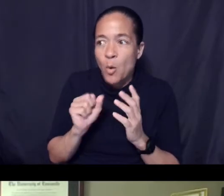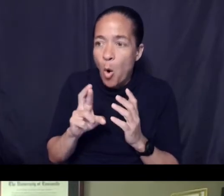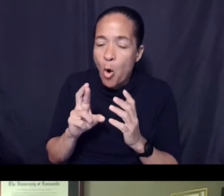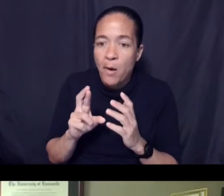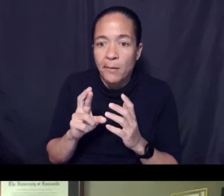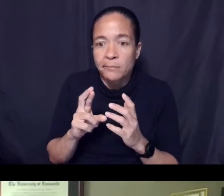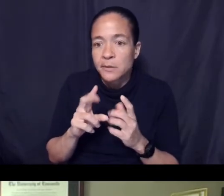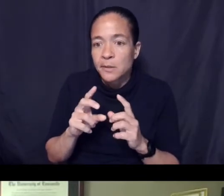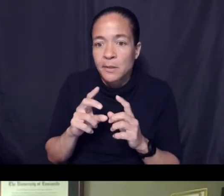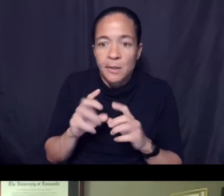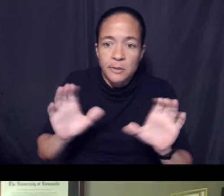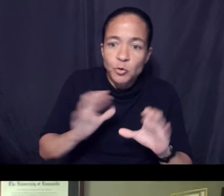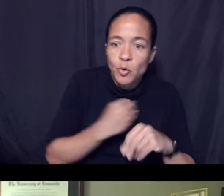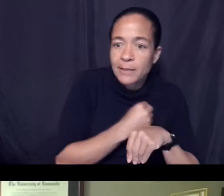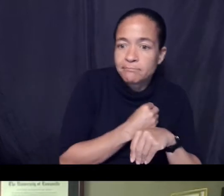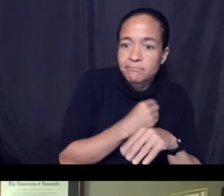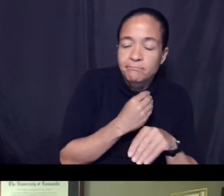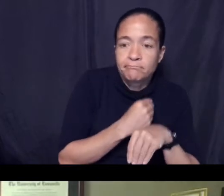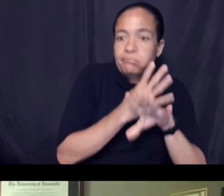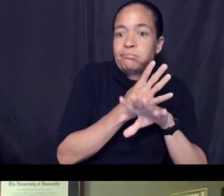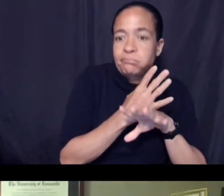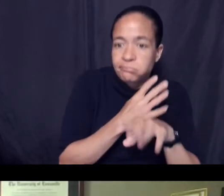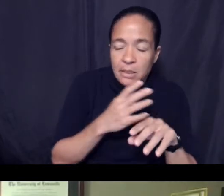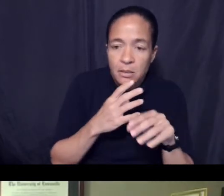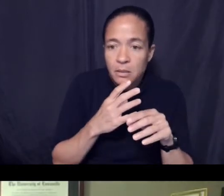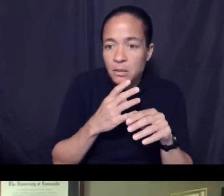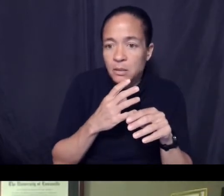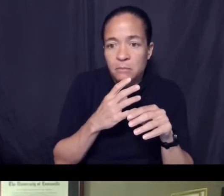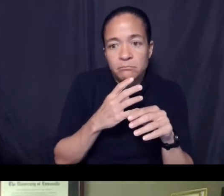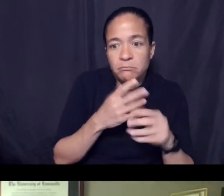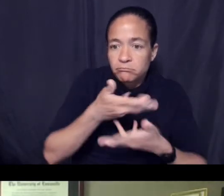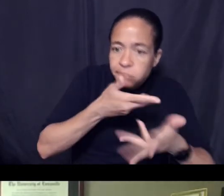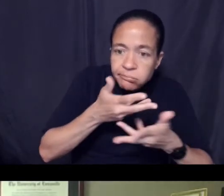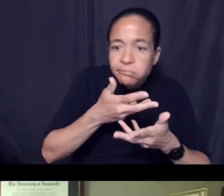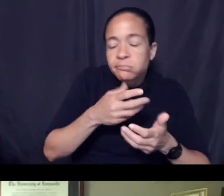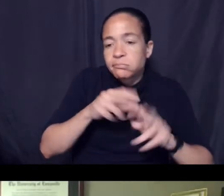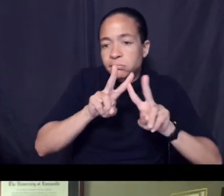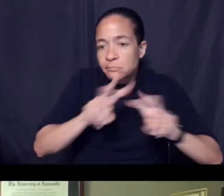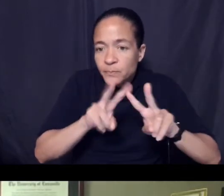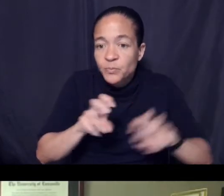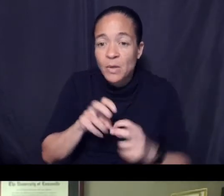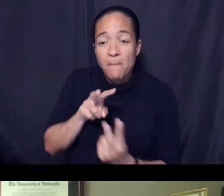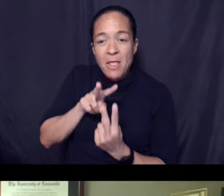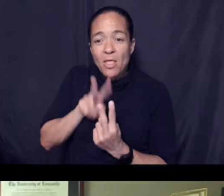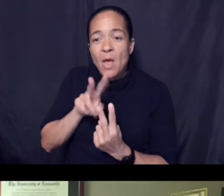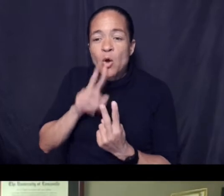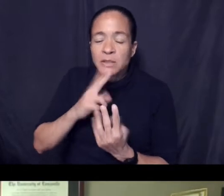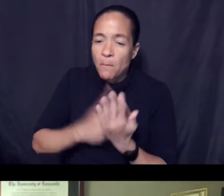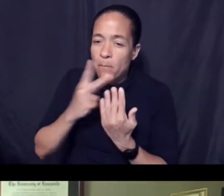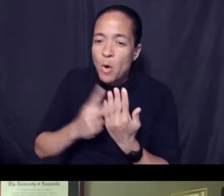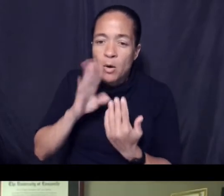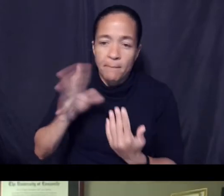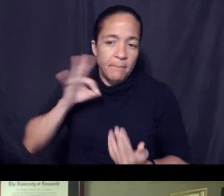home or doing telehealth visits and assessments. But these are programs which I think can really help our families.